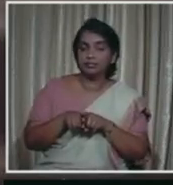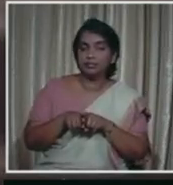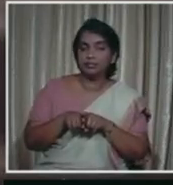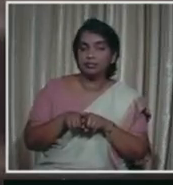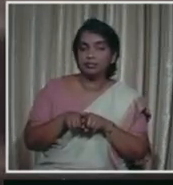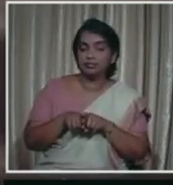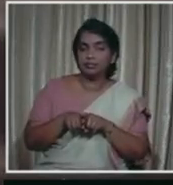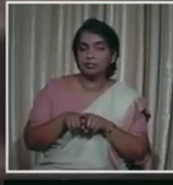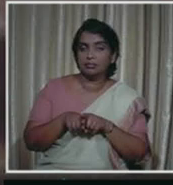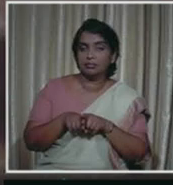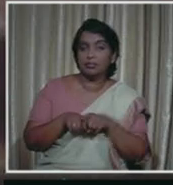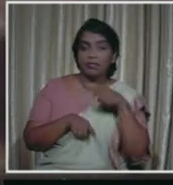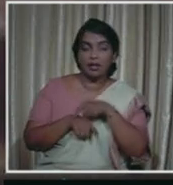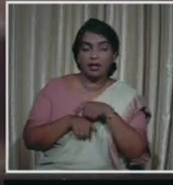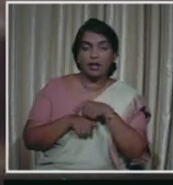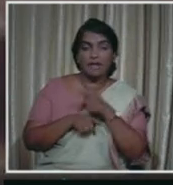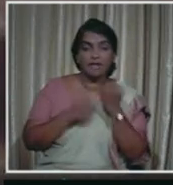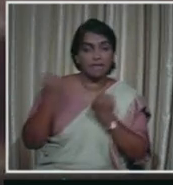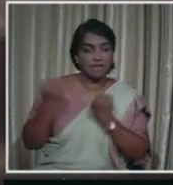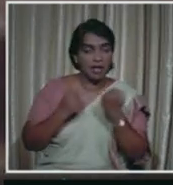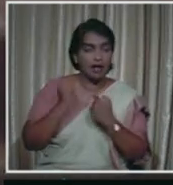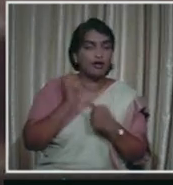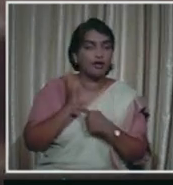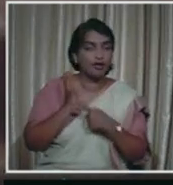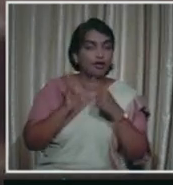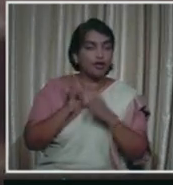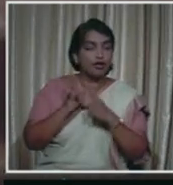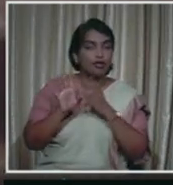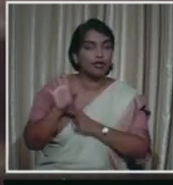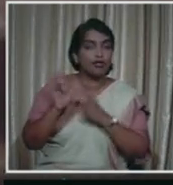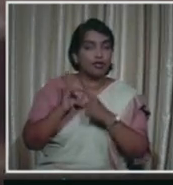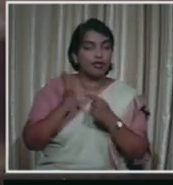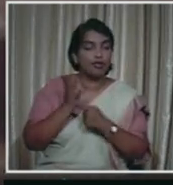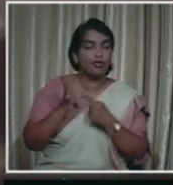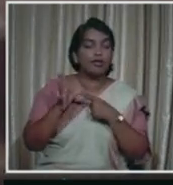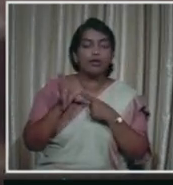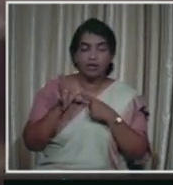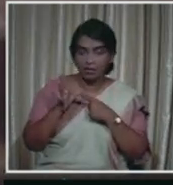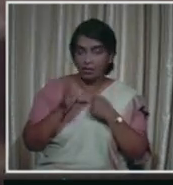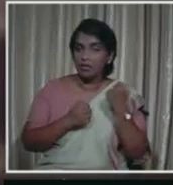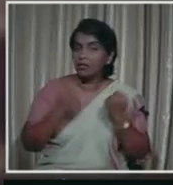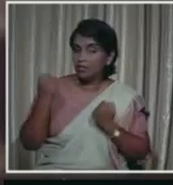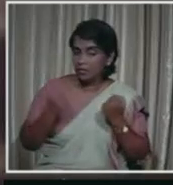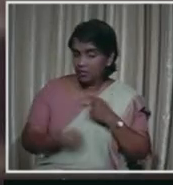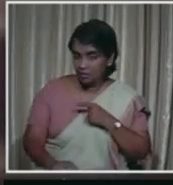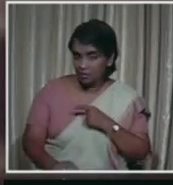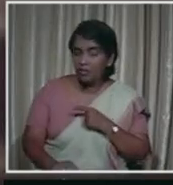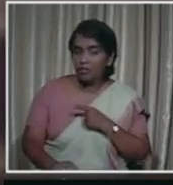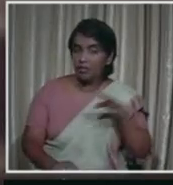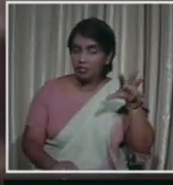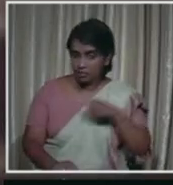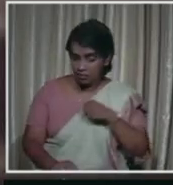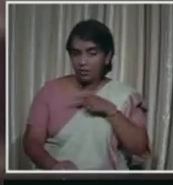this is the Toyota Land Cruiser V8 that was used by Saran Hasib of NTJ who led the Easter Sunday